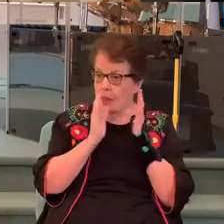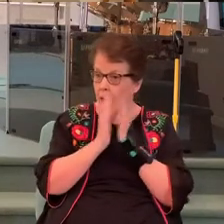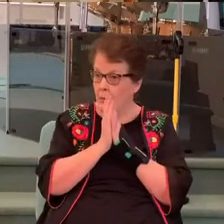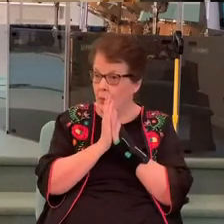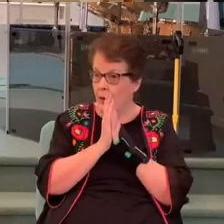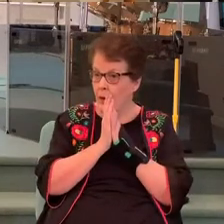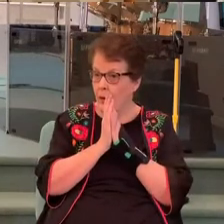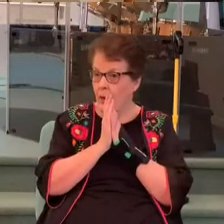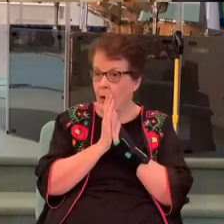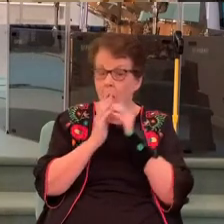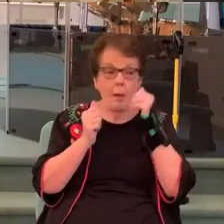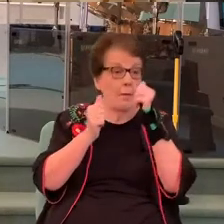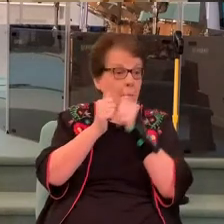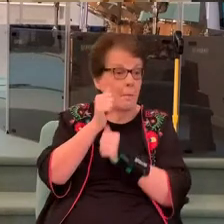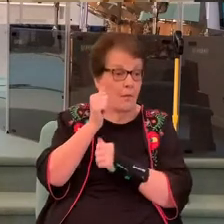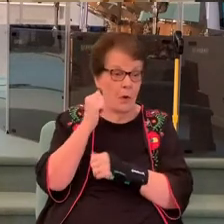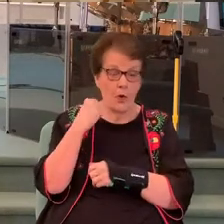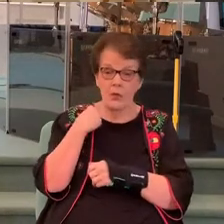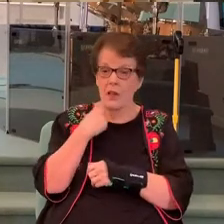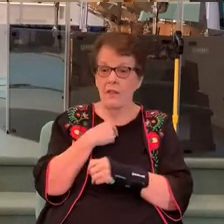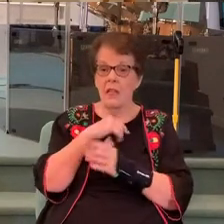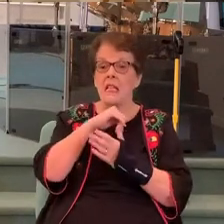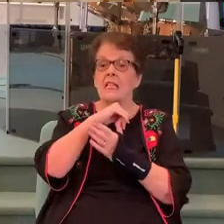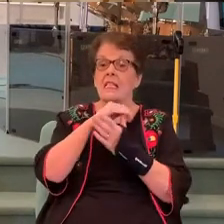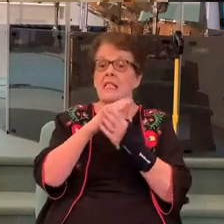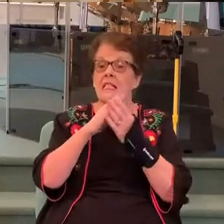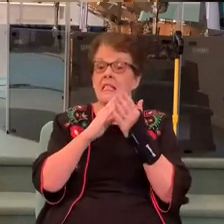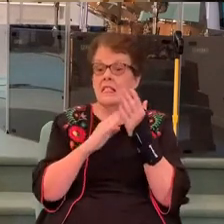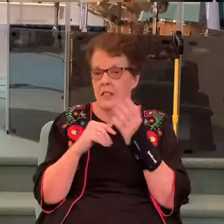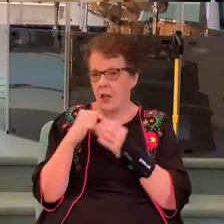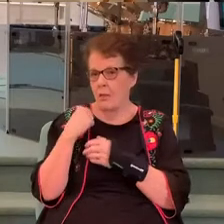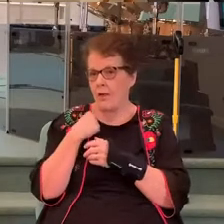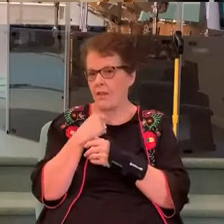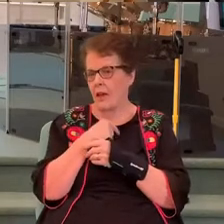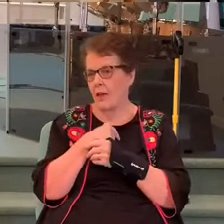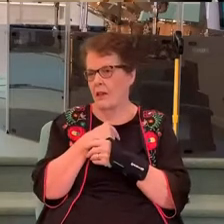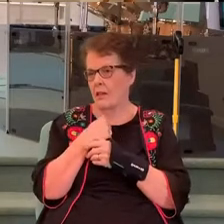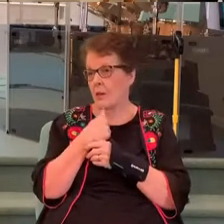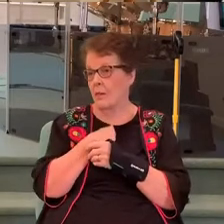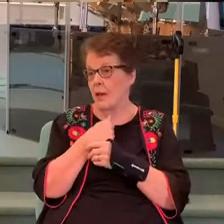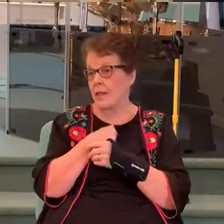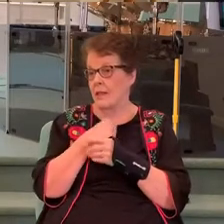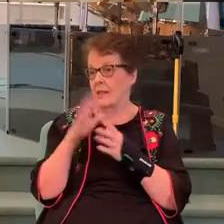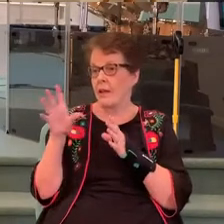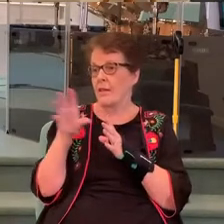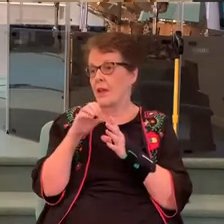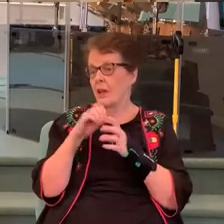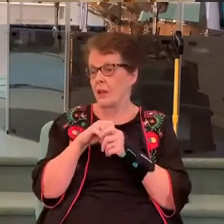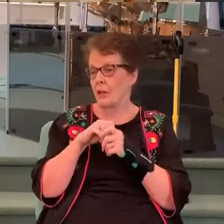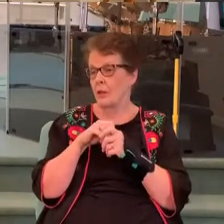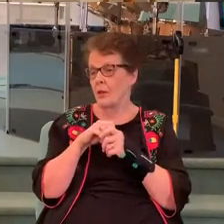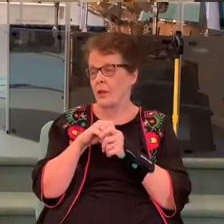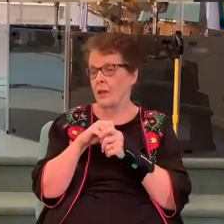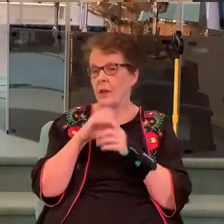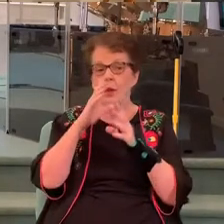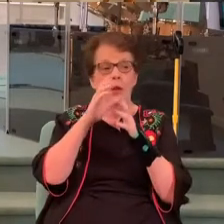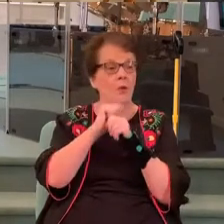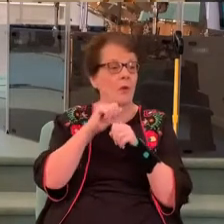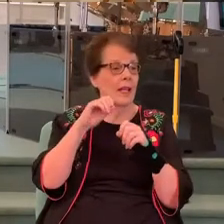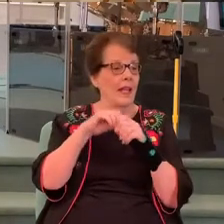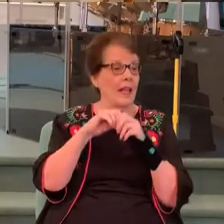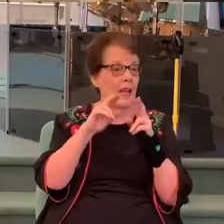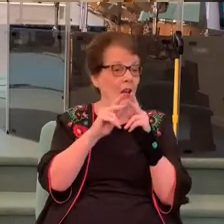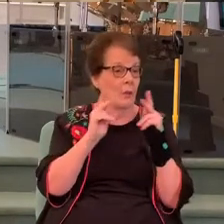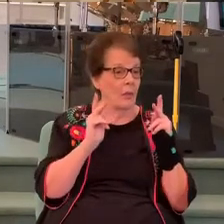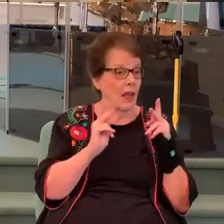that most of us, maybe not most, some of us, myself included, often we get in a place where prayer becomes